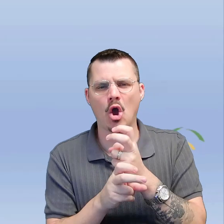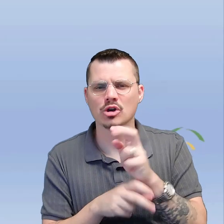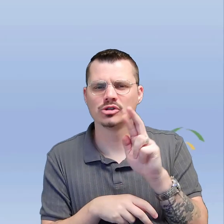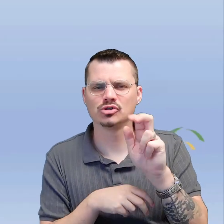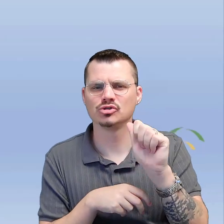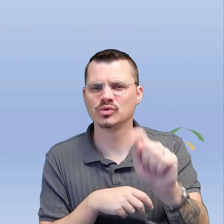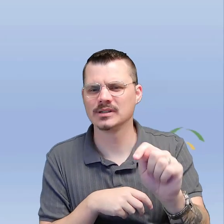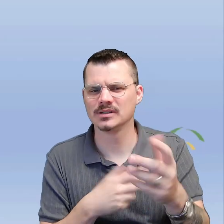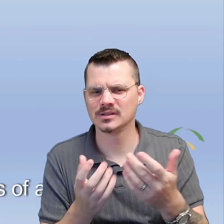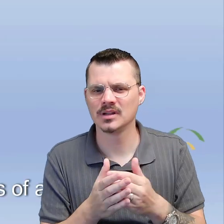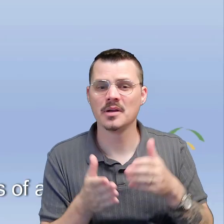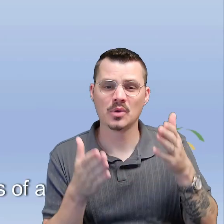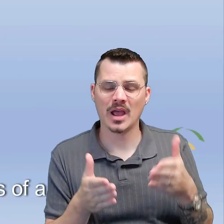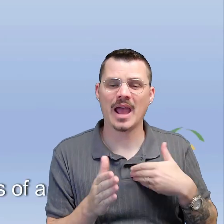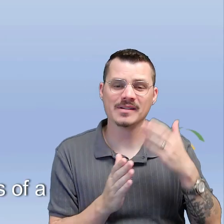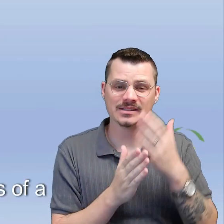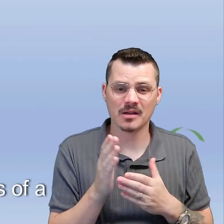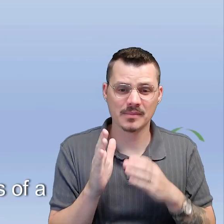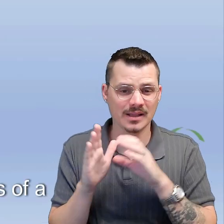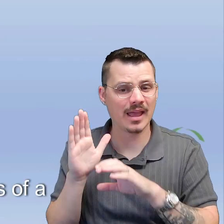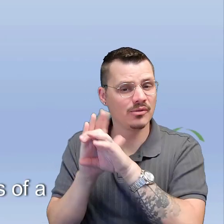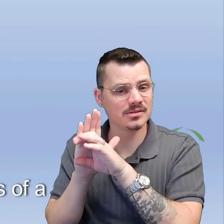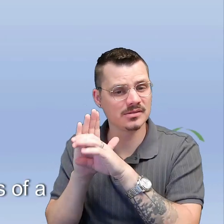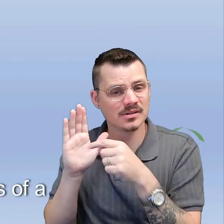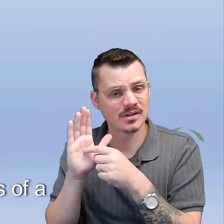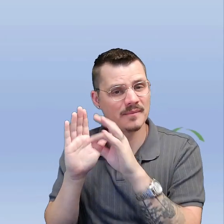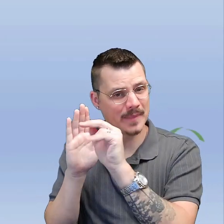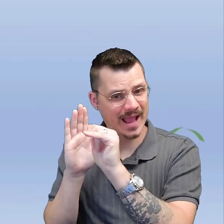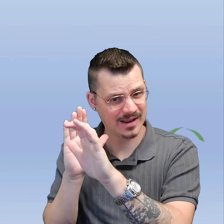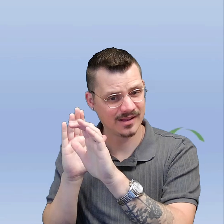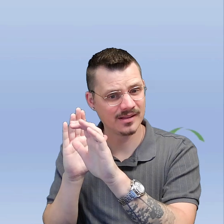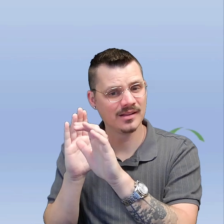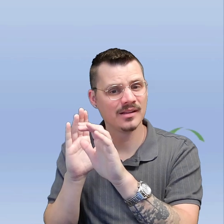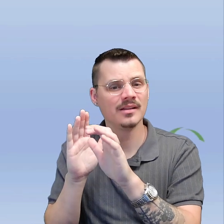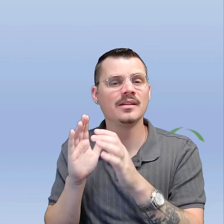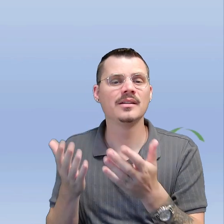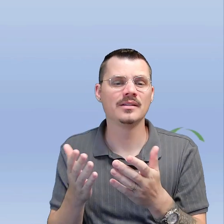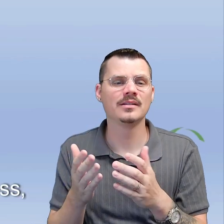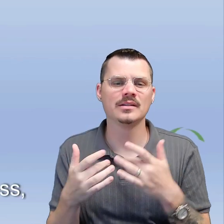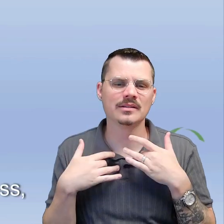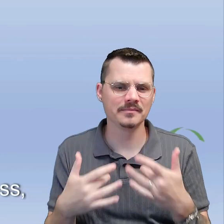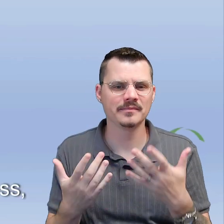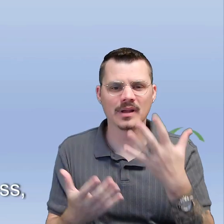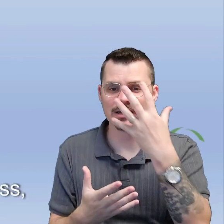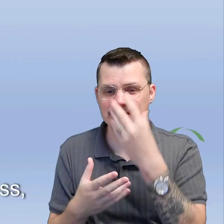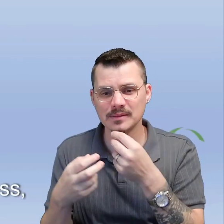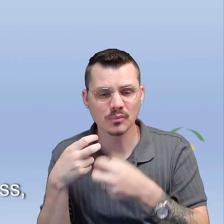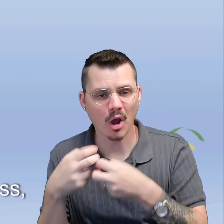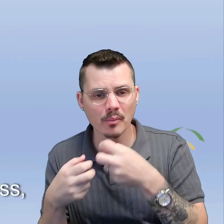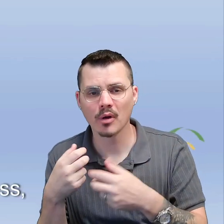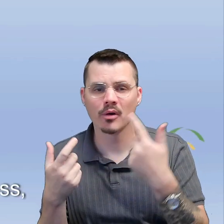to treat. Person has some of the characteristics of a manic phase, typically